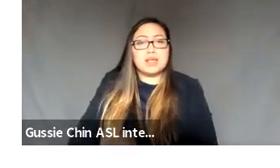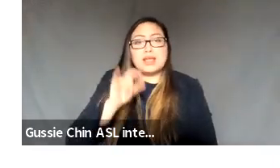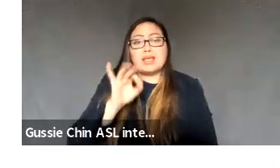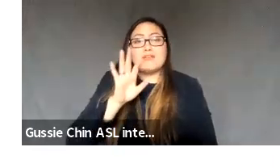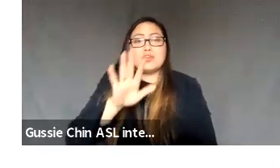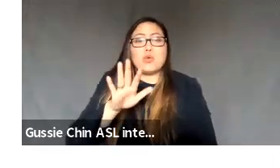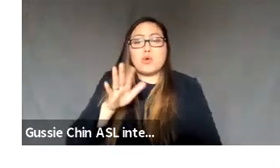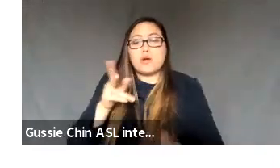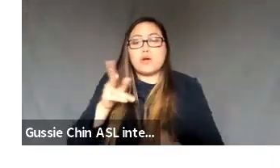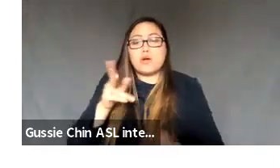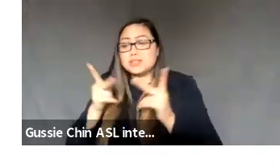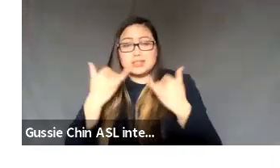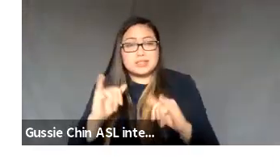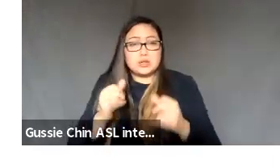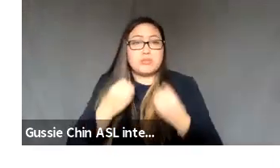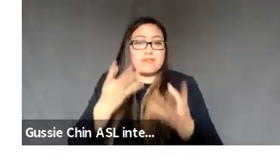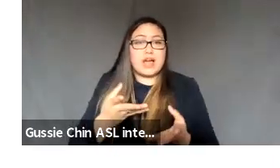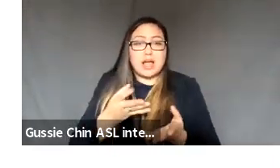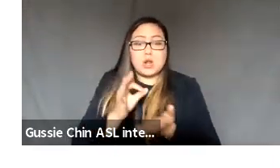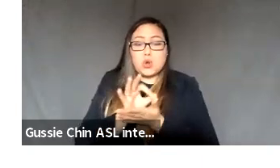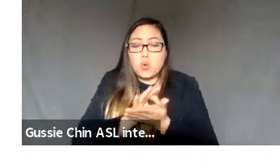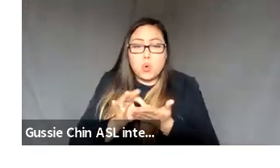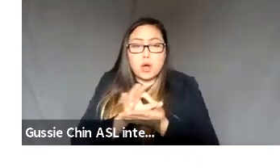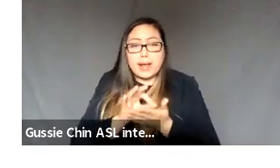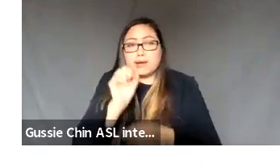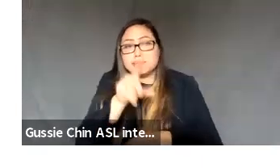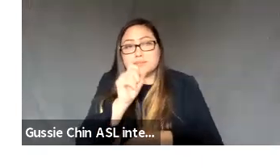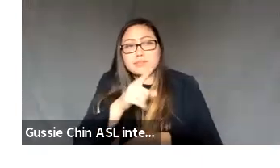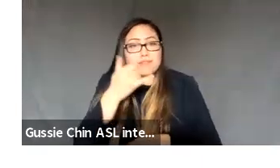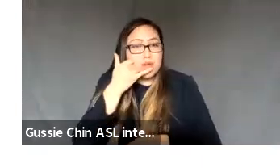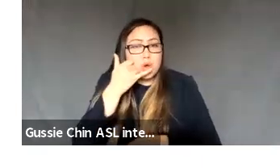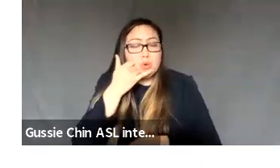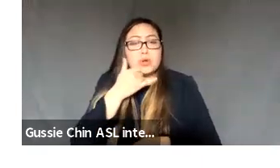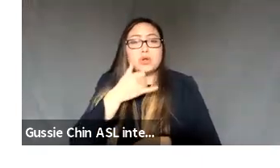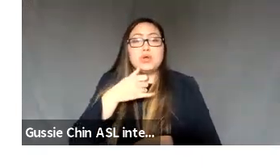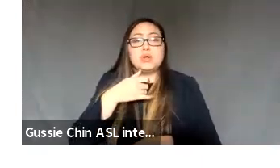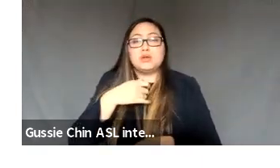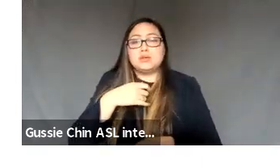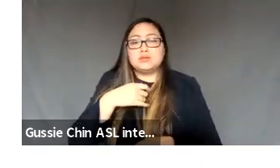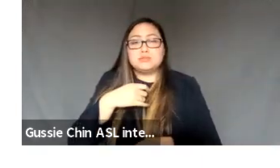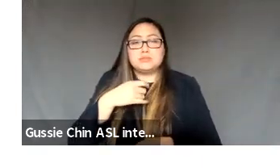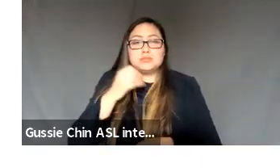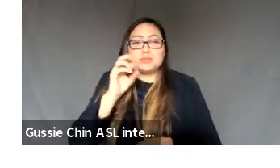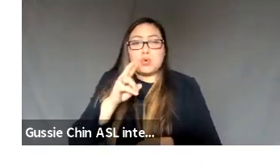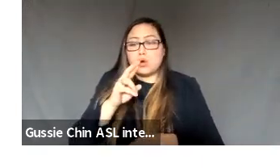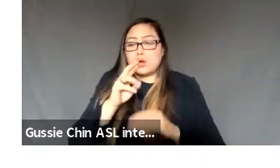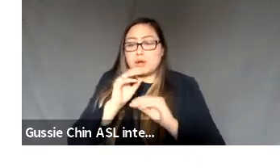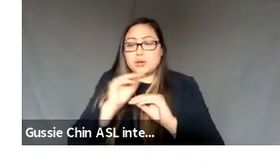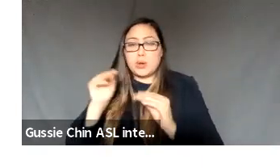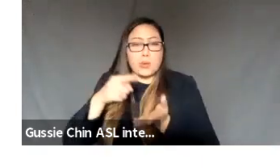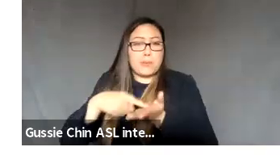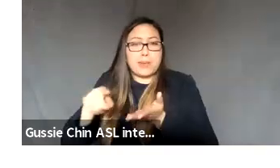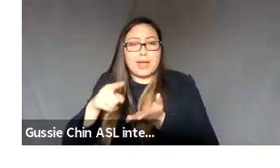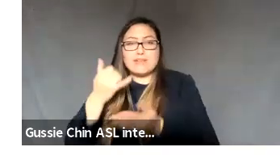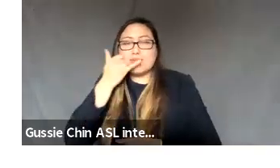providing either a coin operated or a public pay telephone, a coinless public pay telephone, or some type